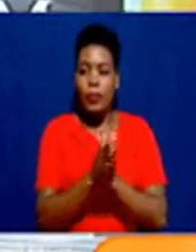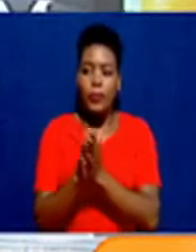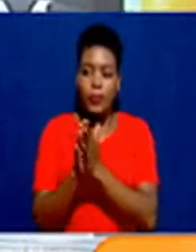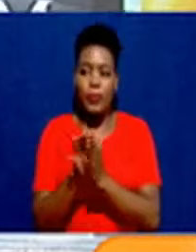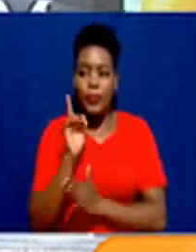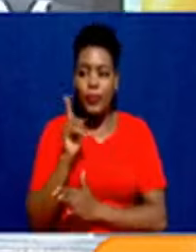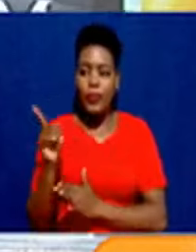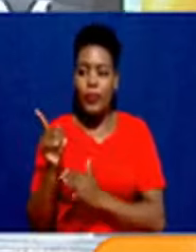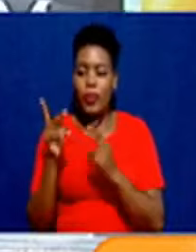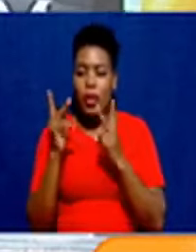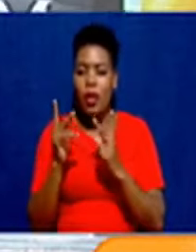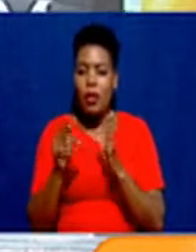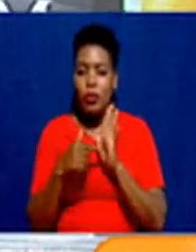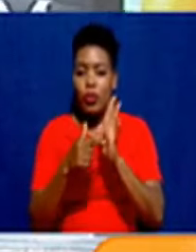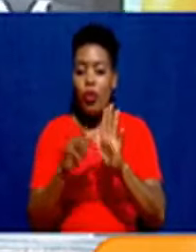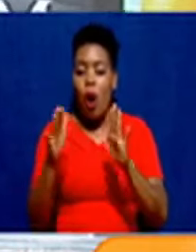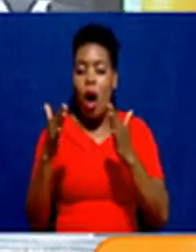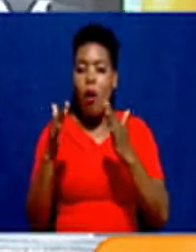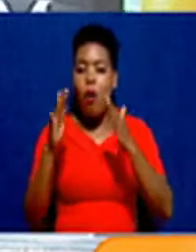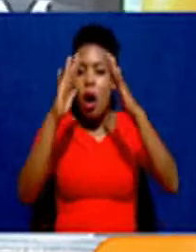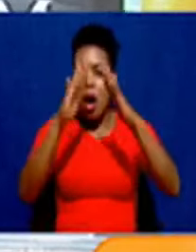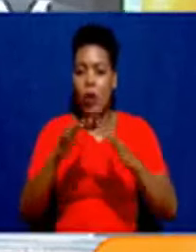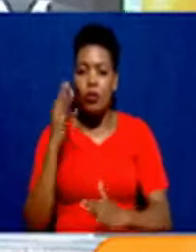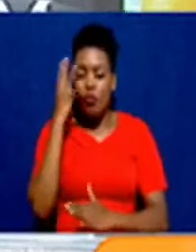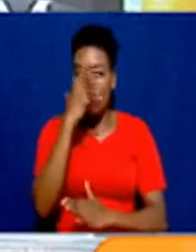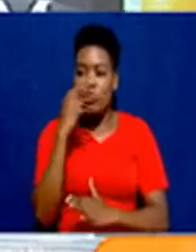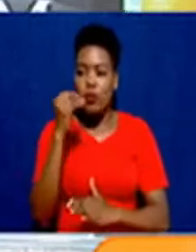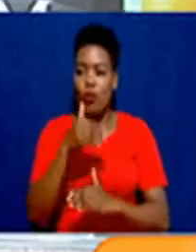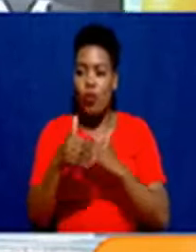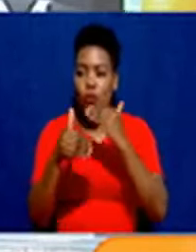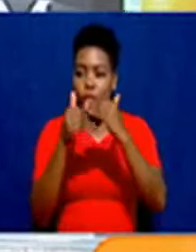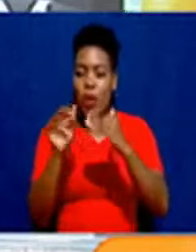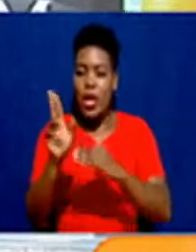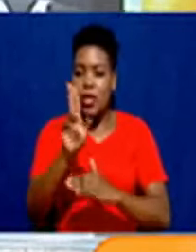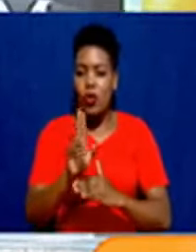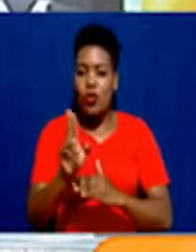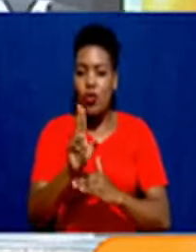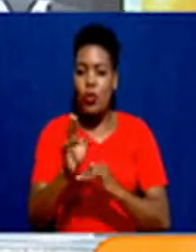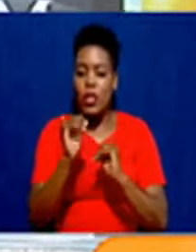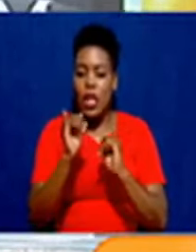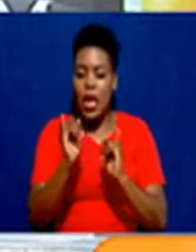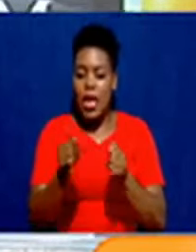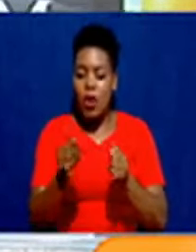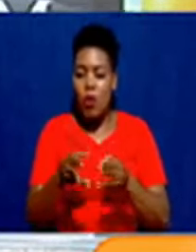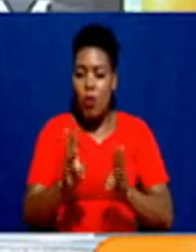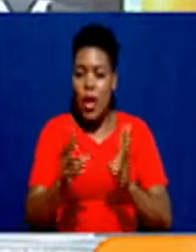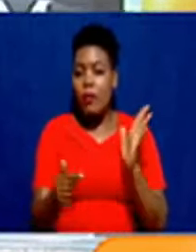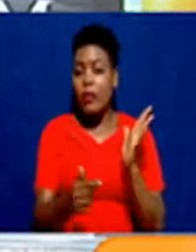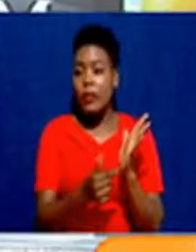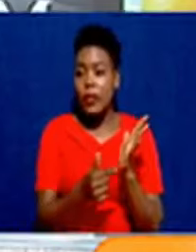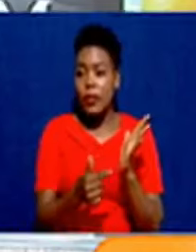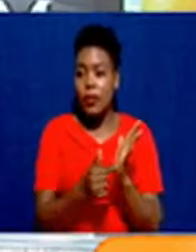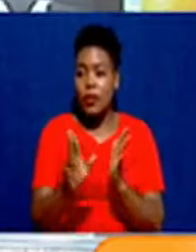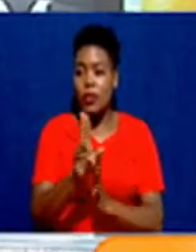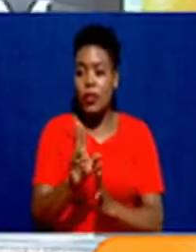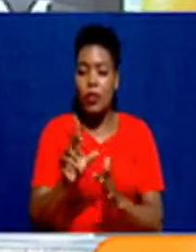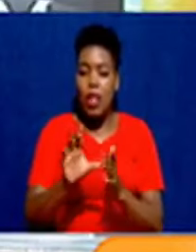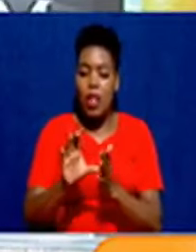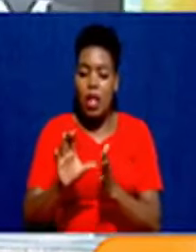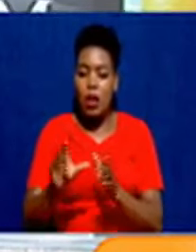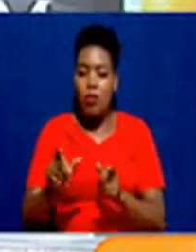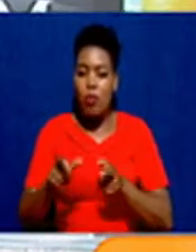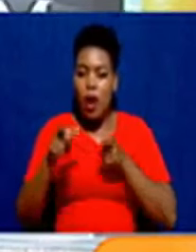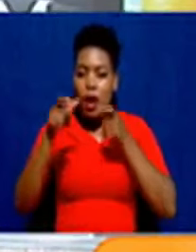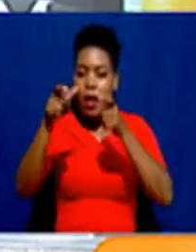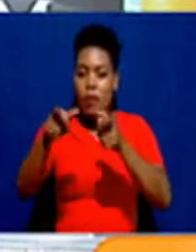an inside look into the house, which was constructed using modern prefabricated technology and handed over